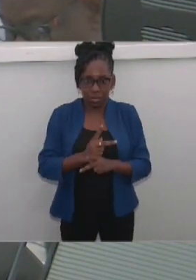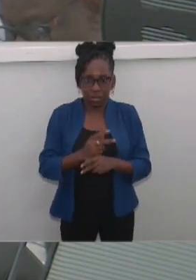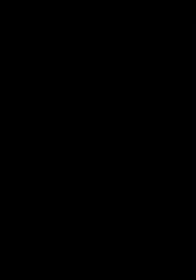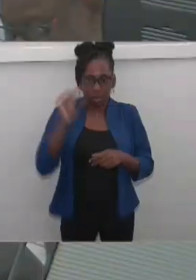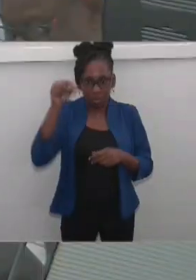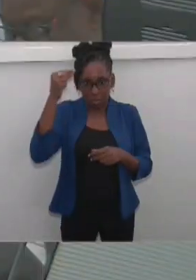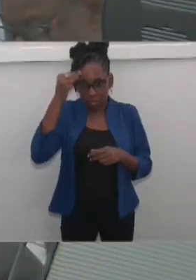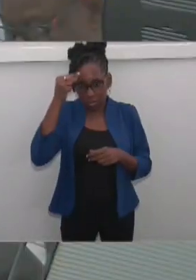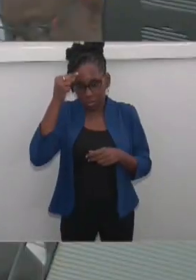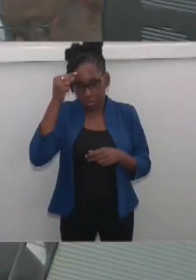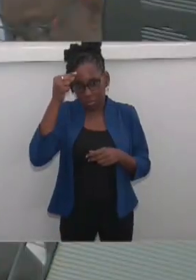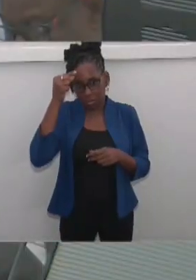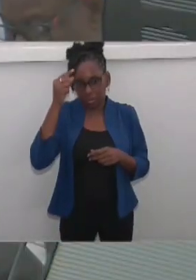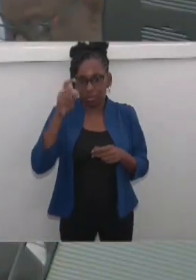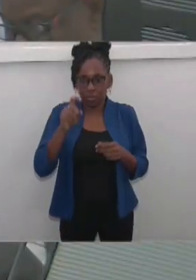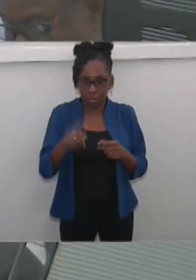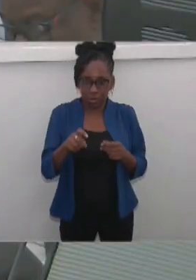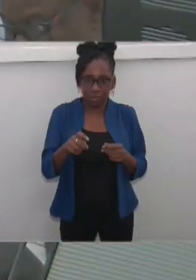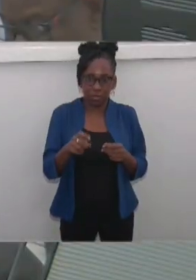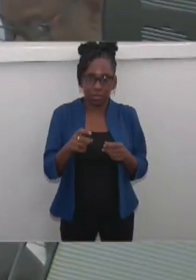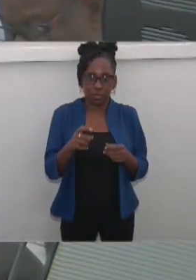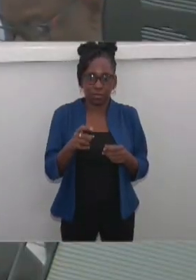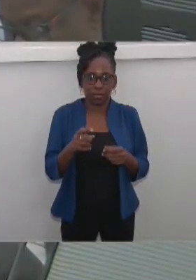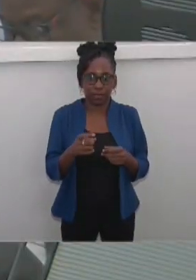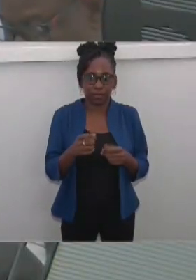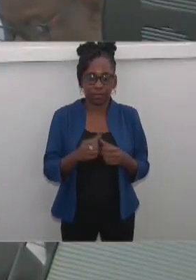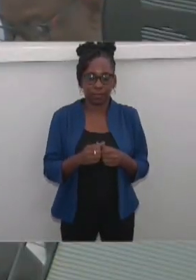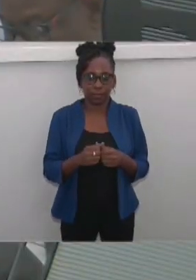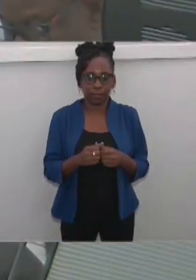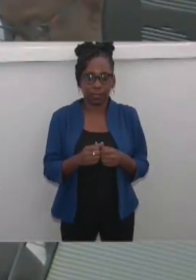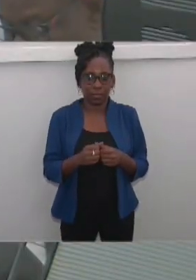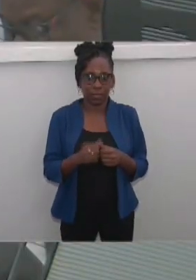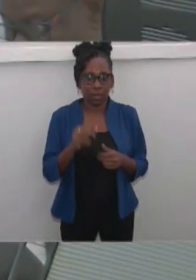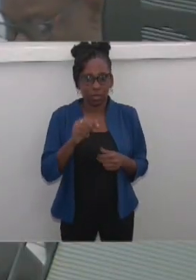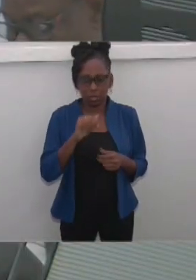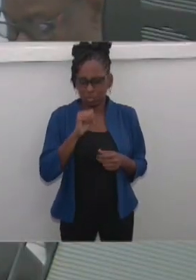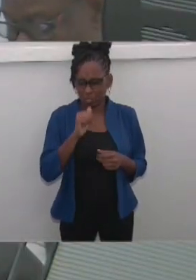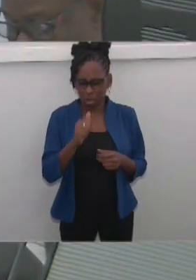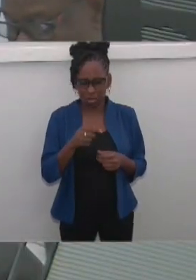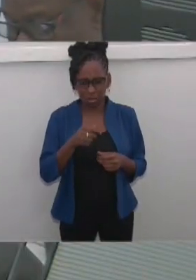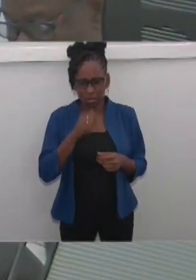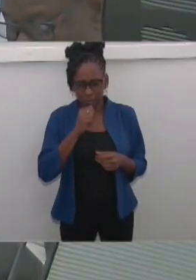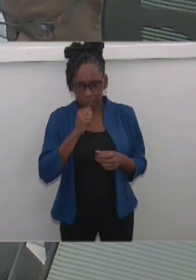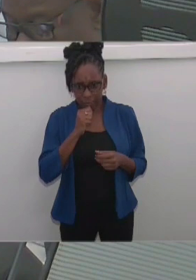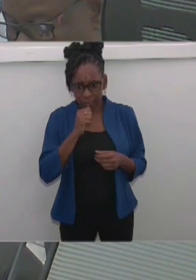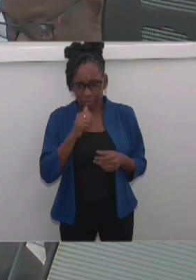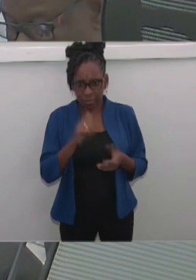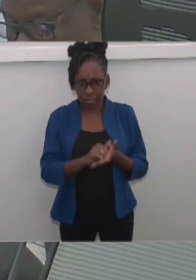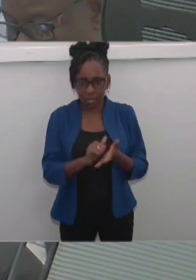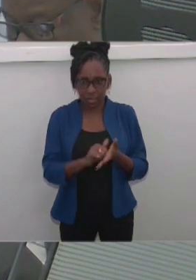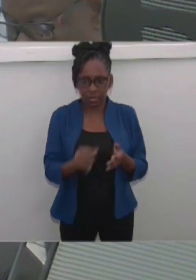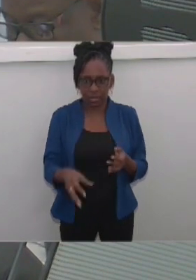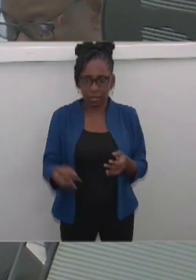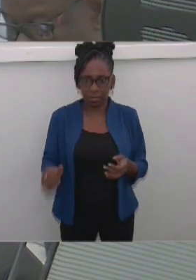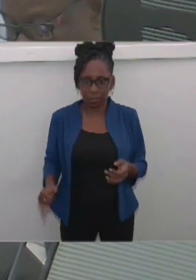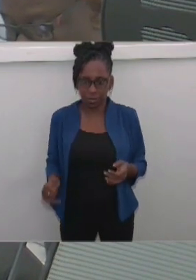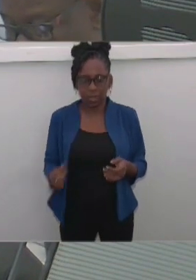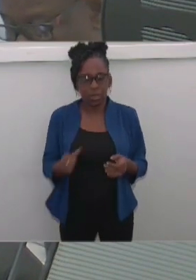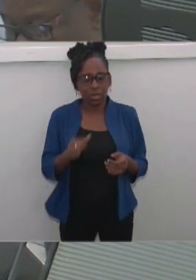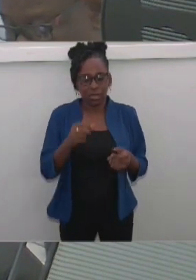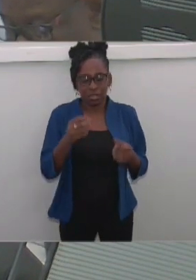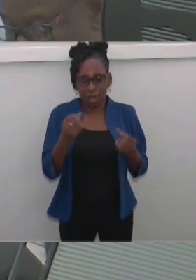priorities and interests. It is no secret, Mr. Speaker, that diplomatic missions are expensive to